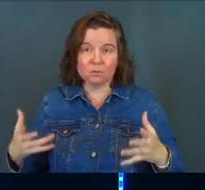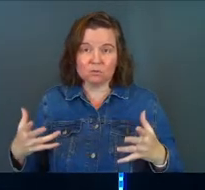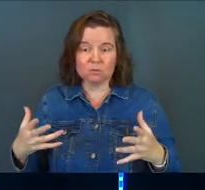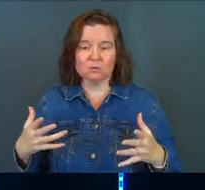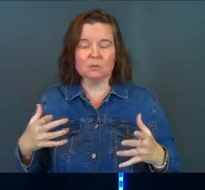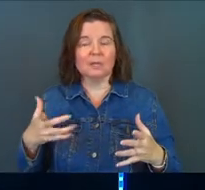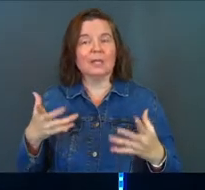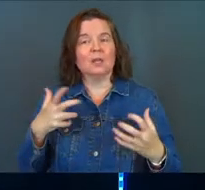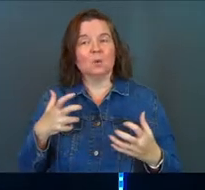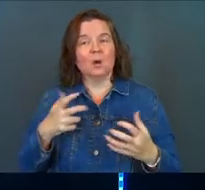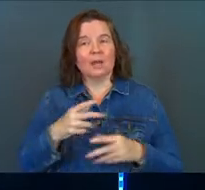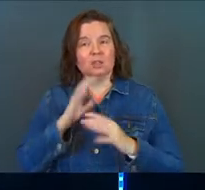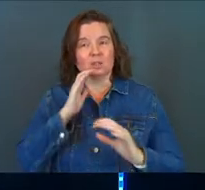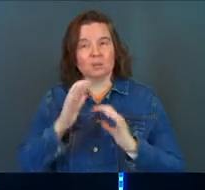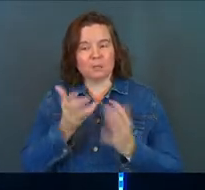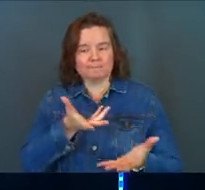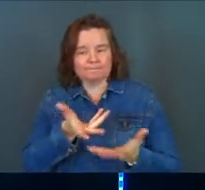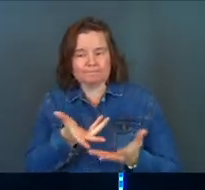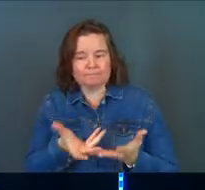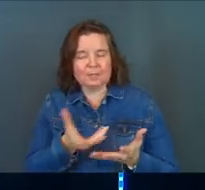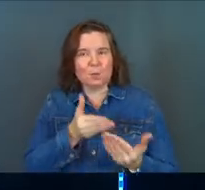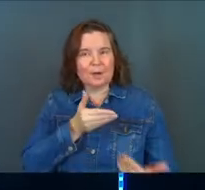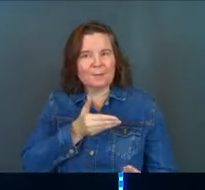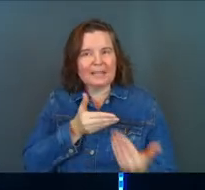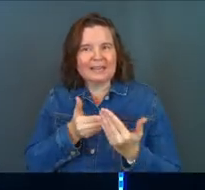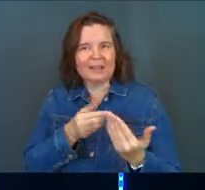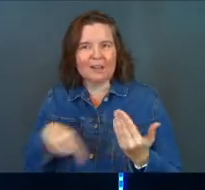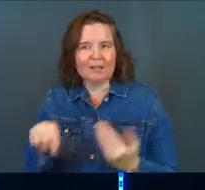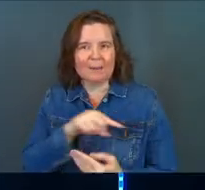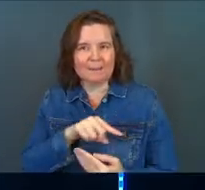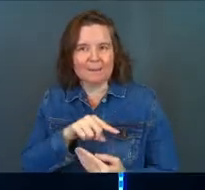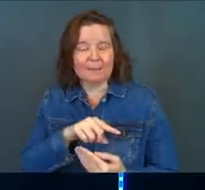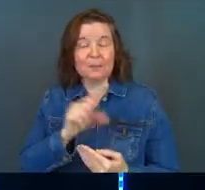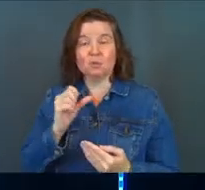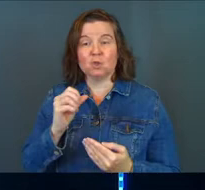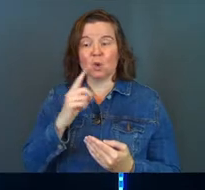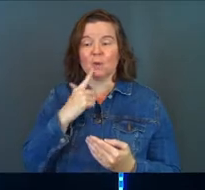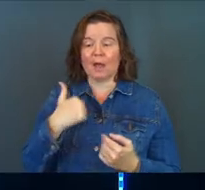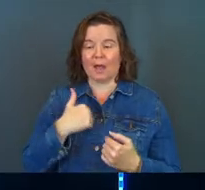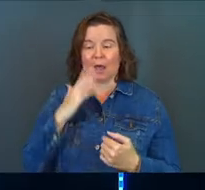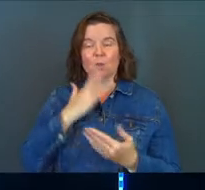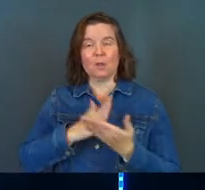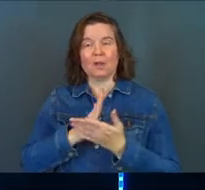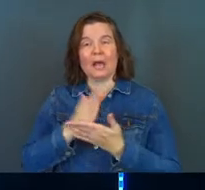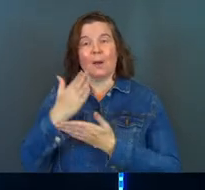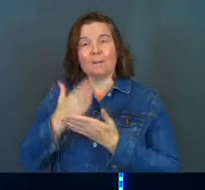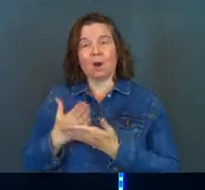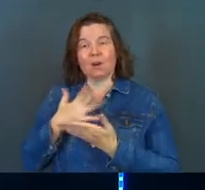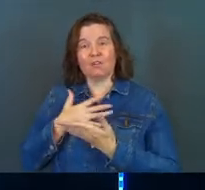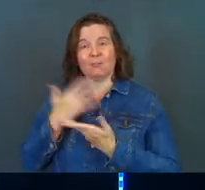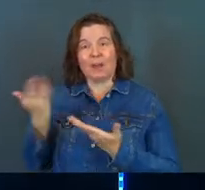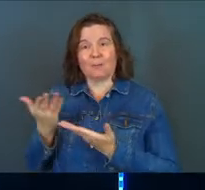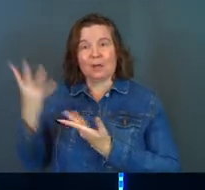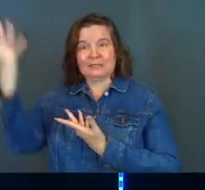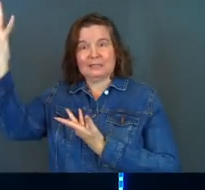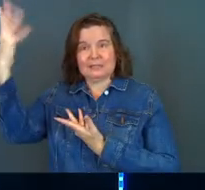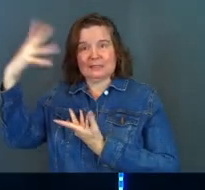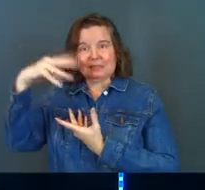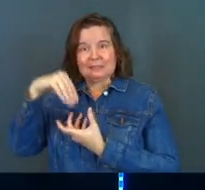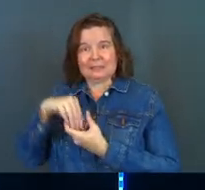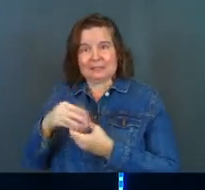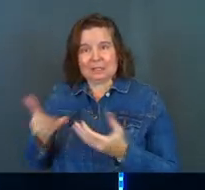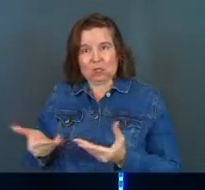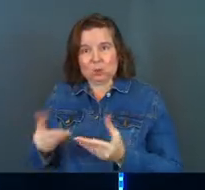much. He wanted to communicate. He wanted to be near them. And so he said, I'll allow part of my presence to come